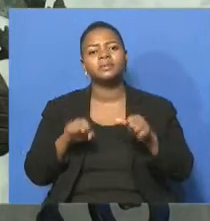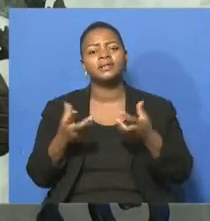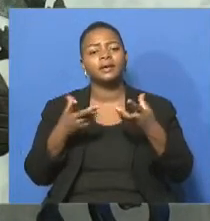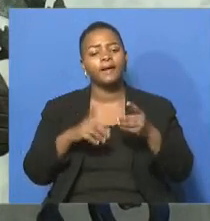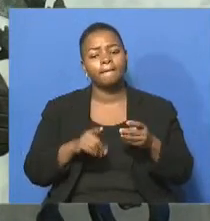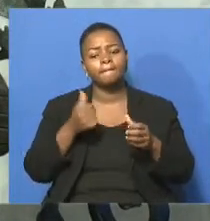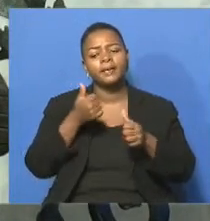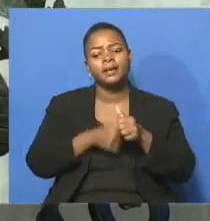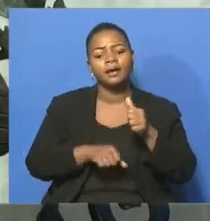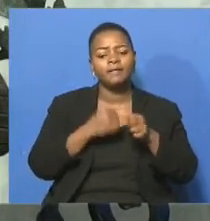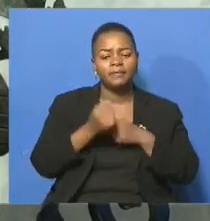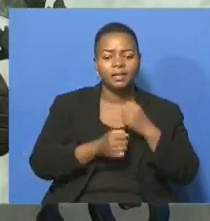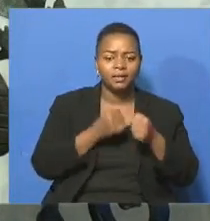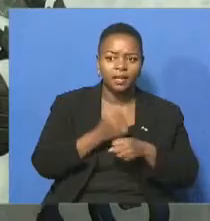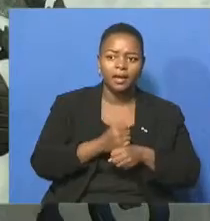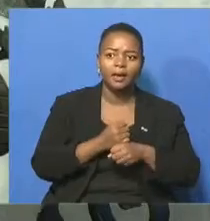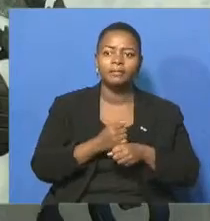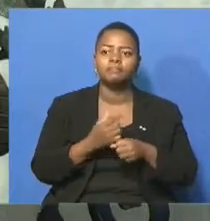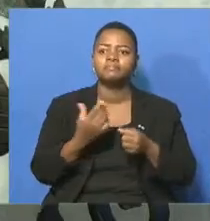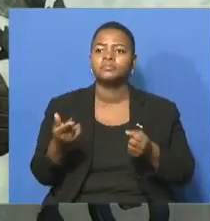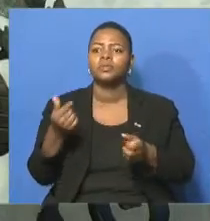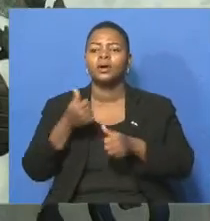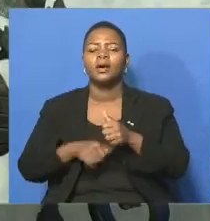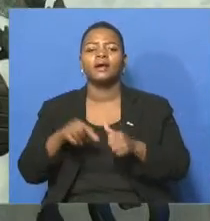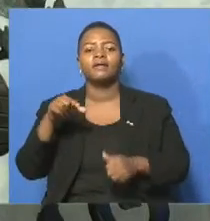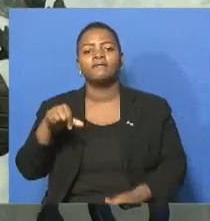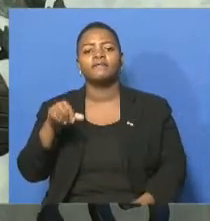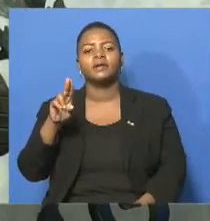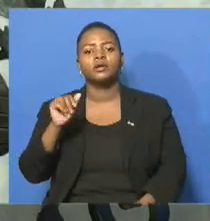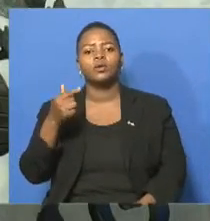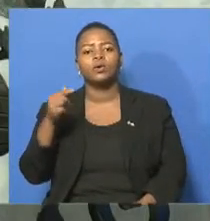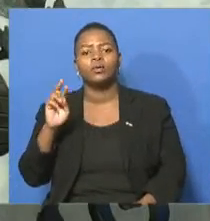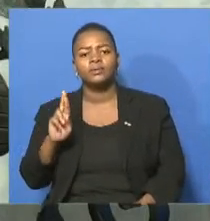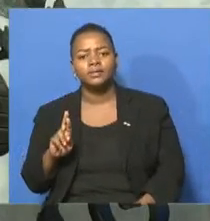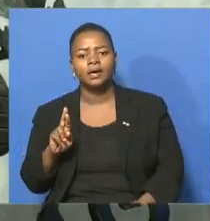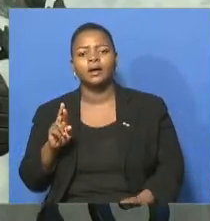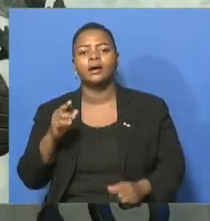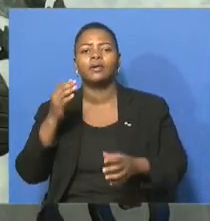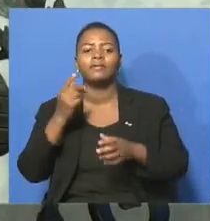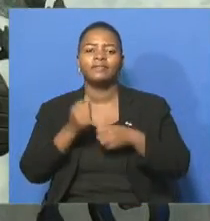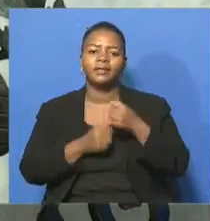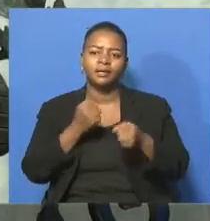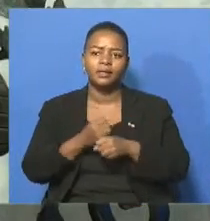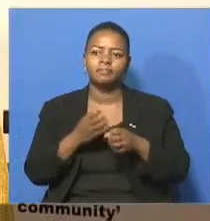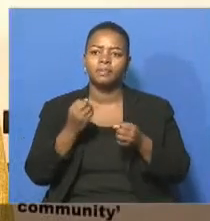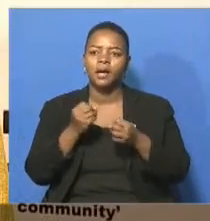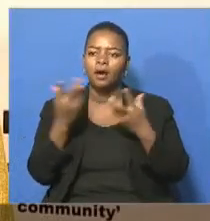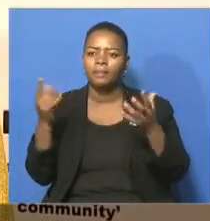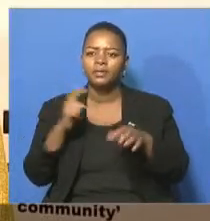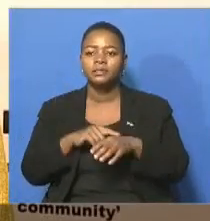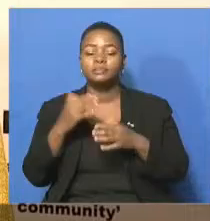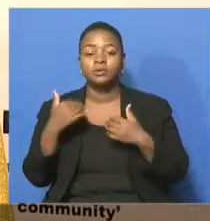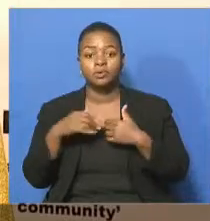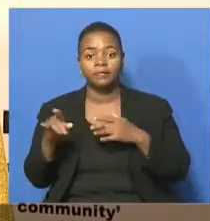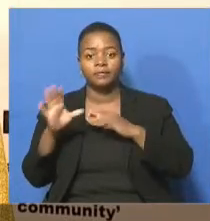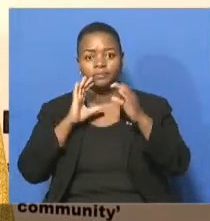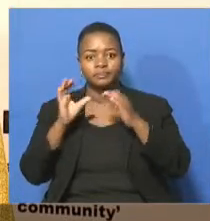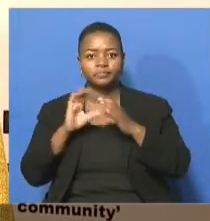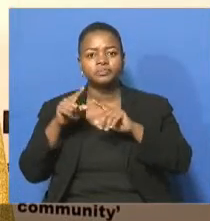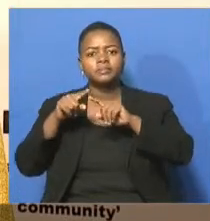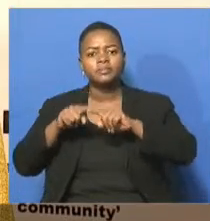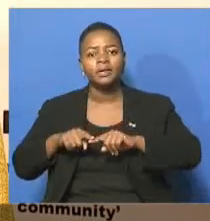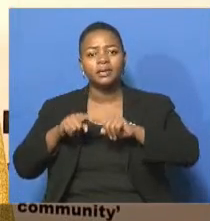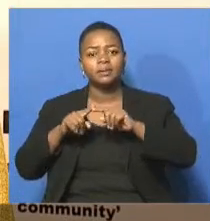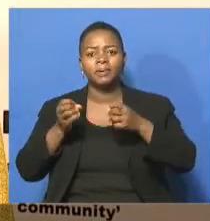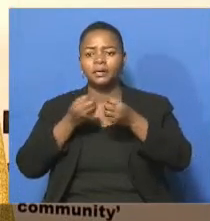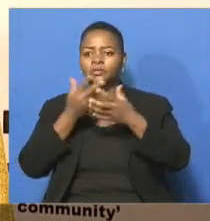a quarterly basis? How efficiently can we have these conversations? Ghana conversations depend